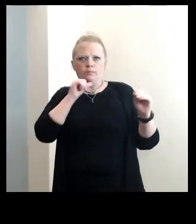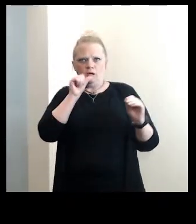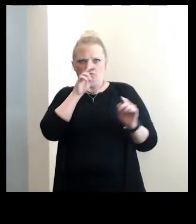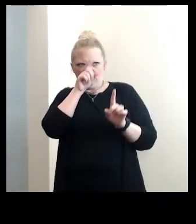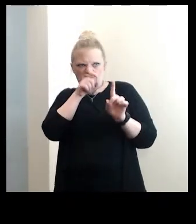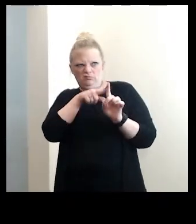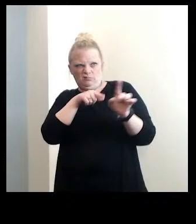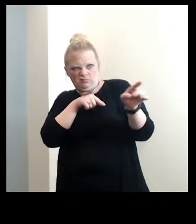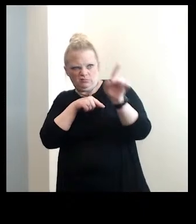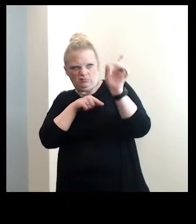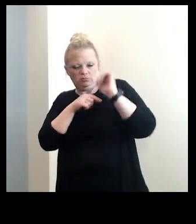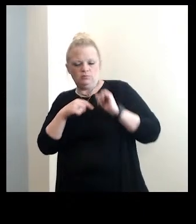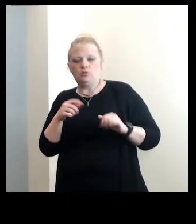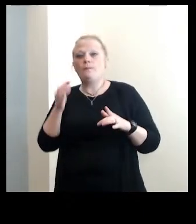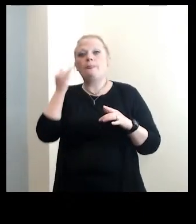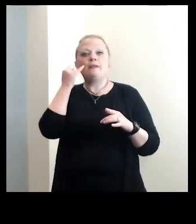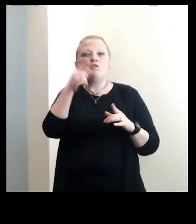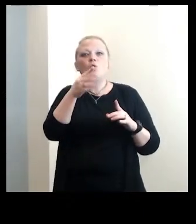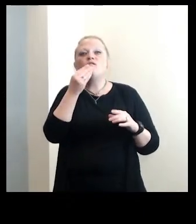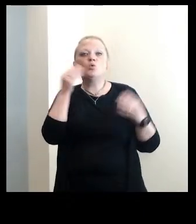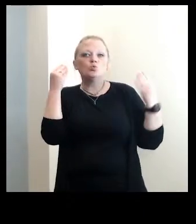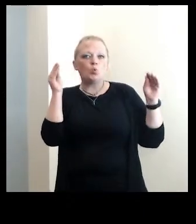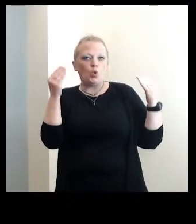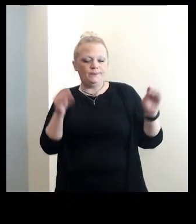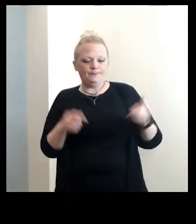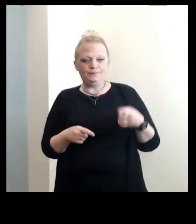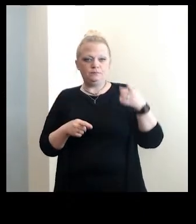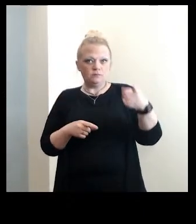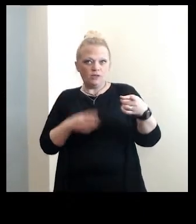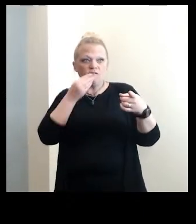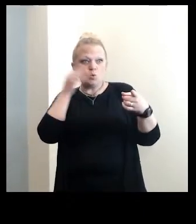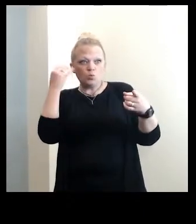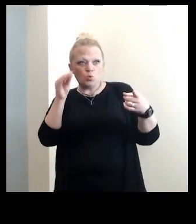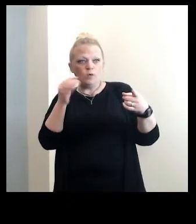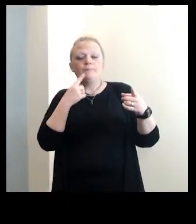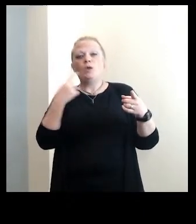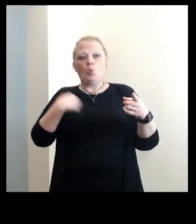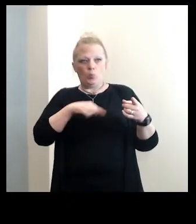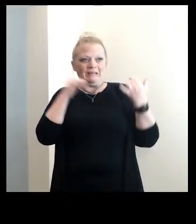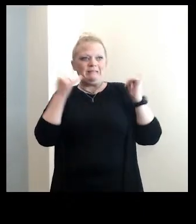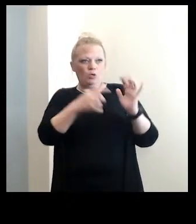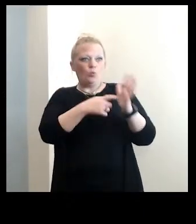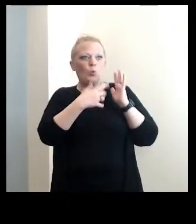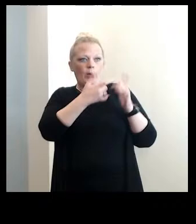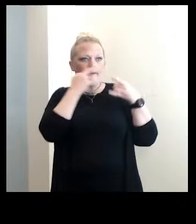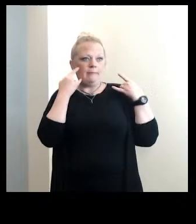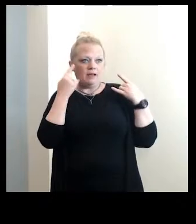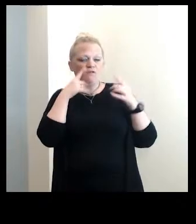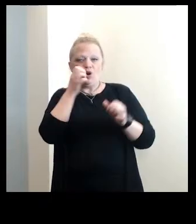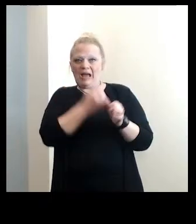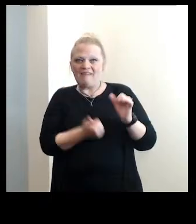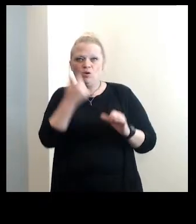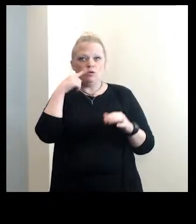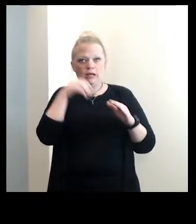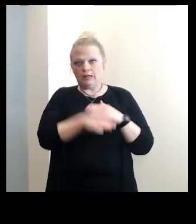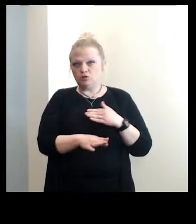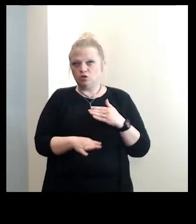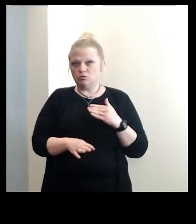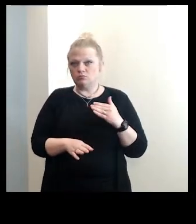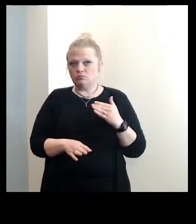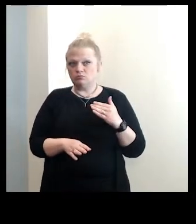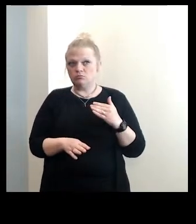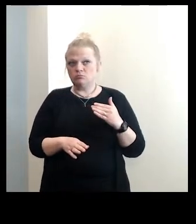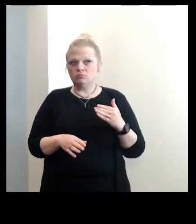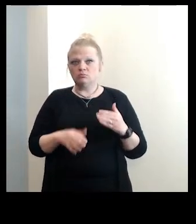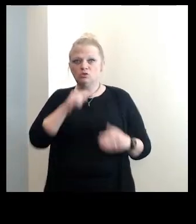name an organization, but if you went to a grocery store and the grocery store says, we are still requiring masks of everyone who enters,